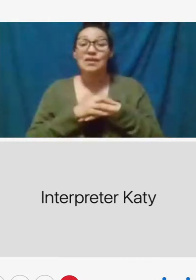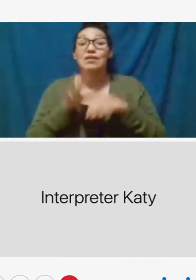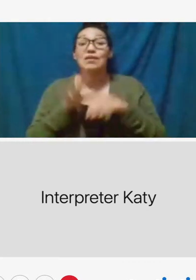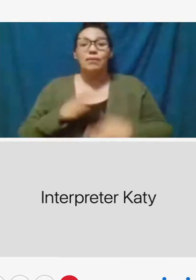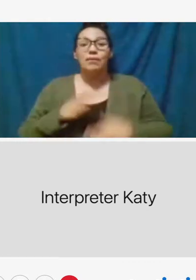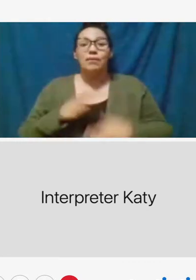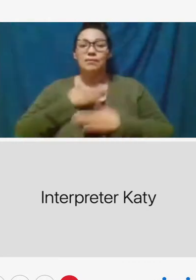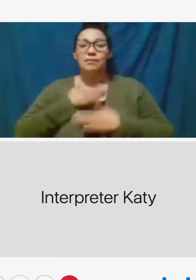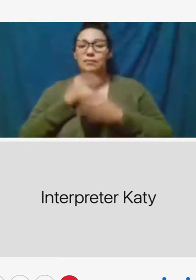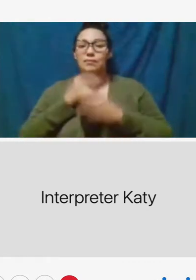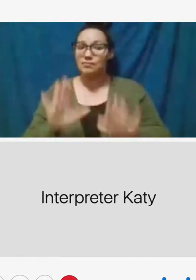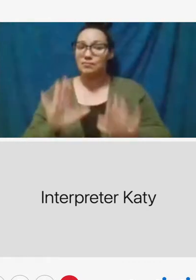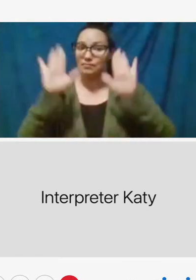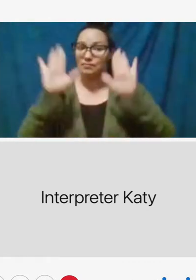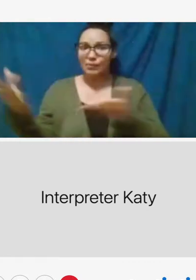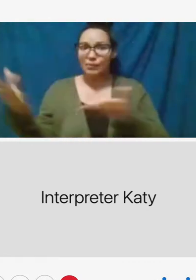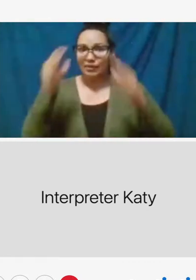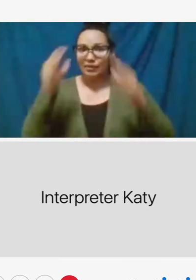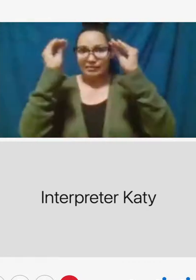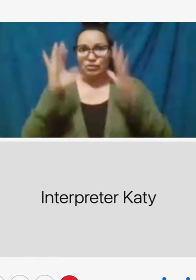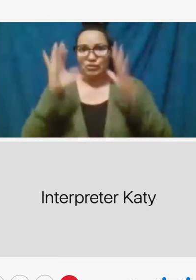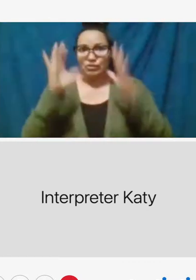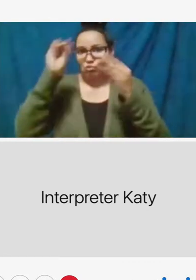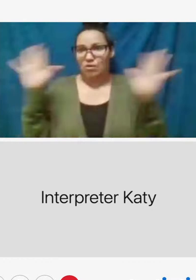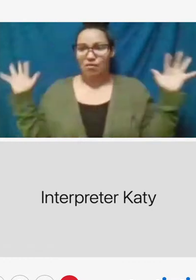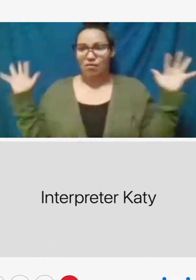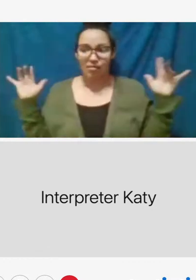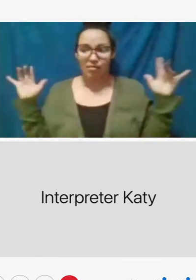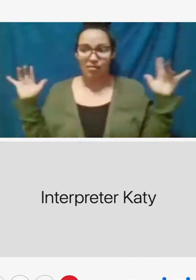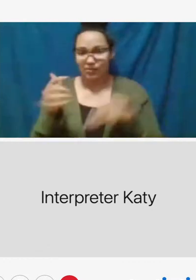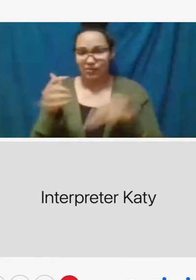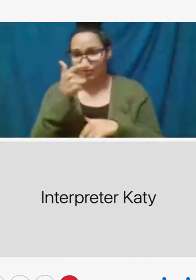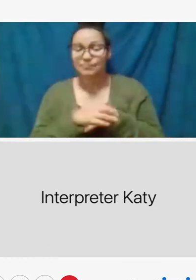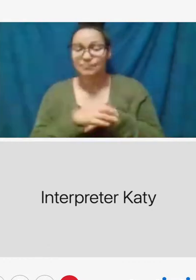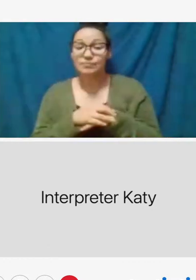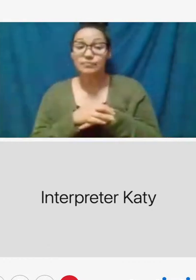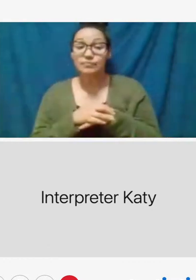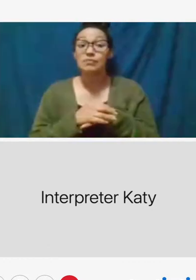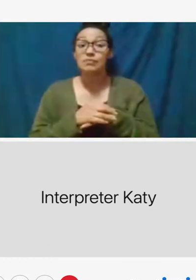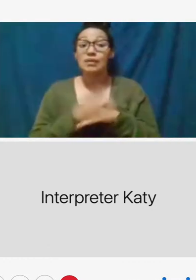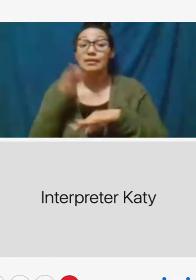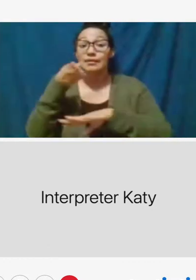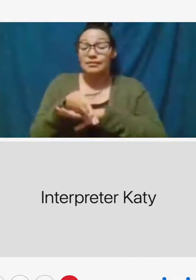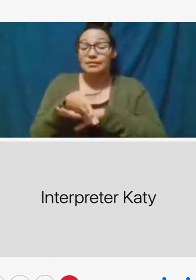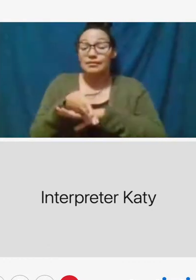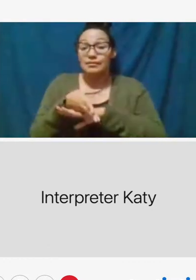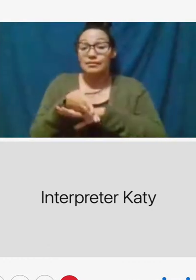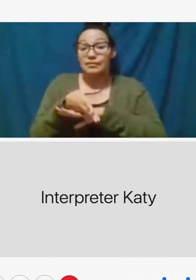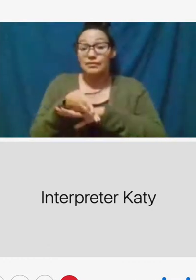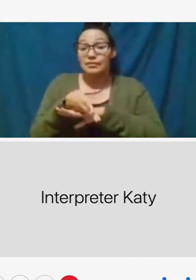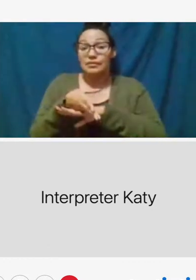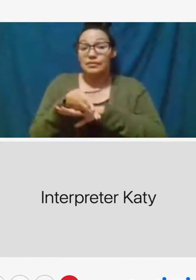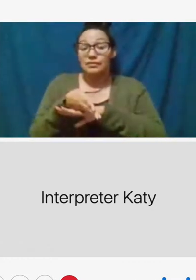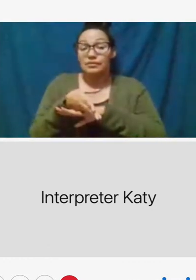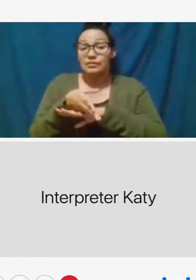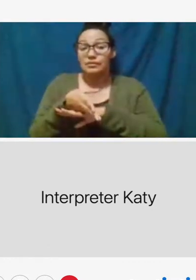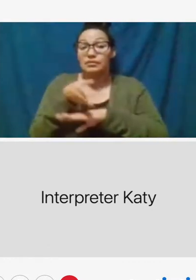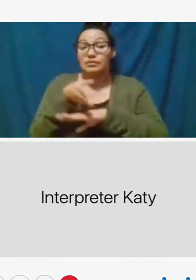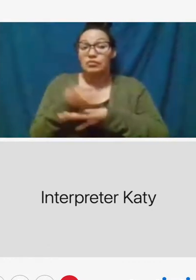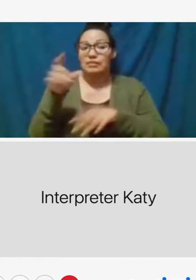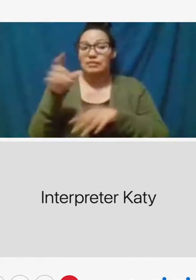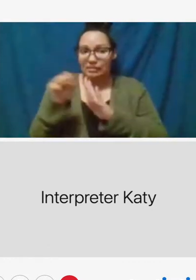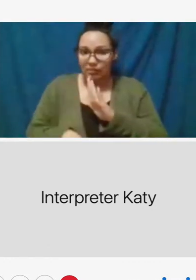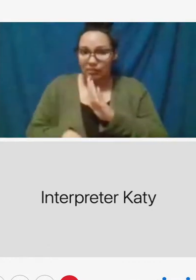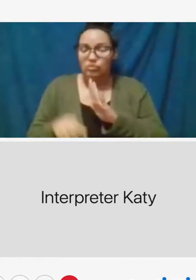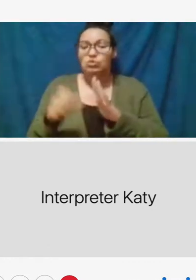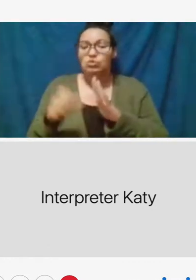it soon after our Auditorium started going under extensive Renovations but that did not startop our semester 2 awards